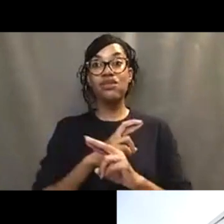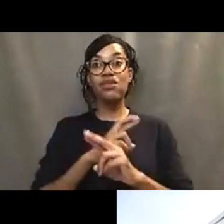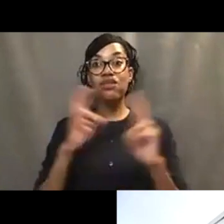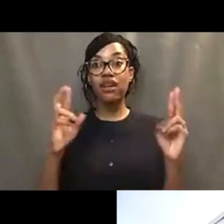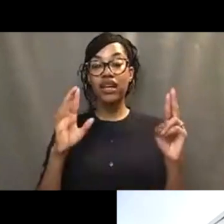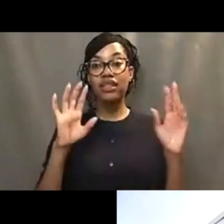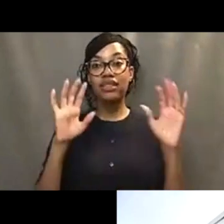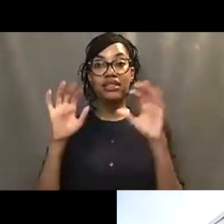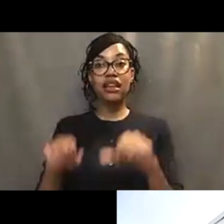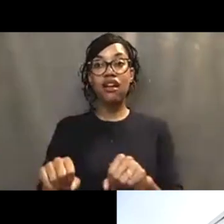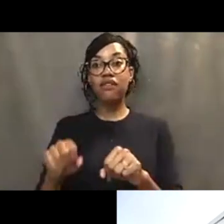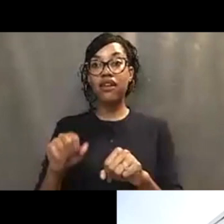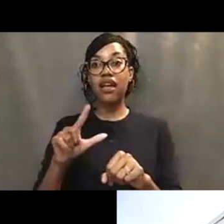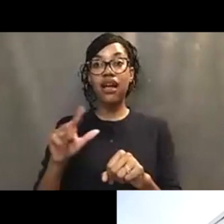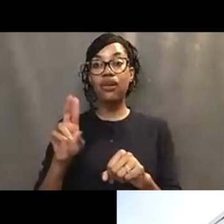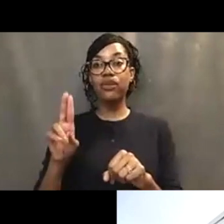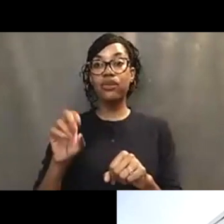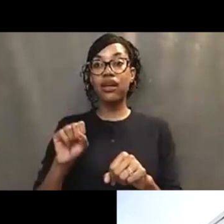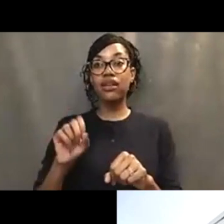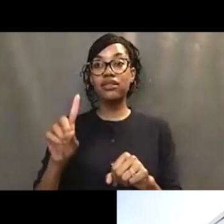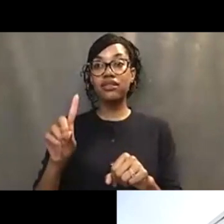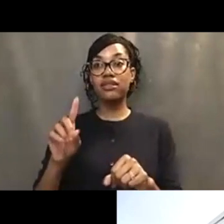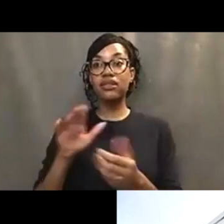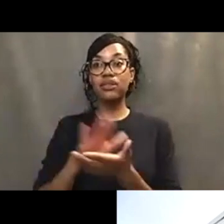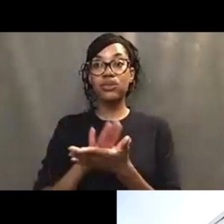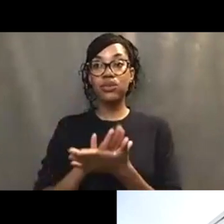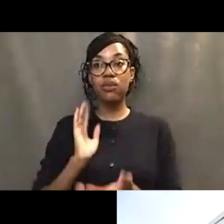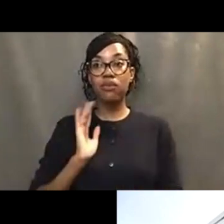the LAUSD school board, like students,